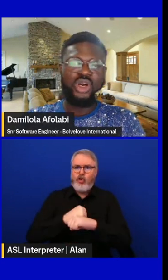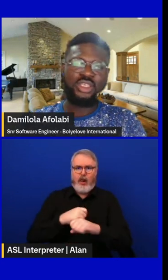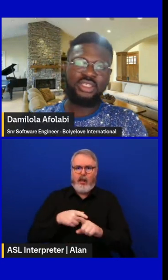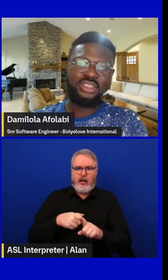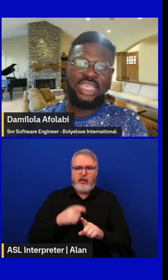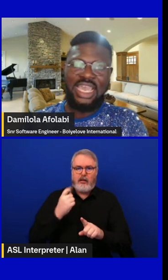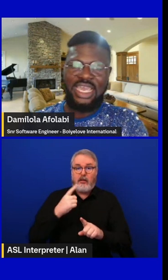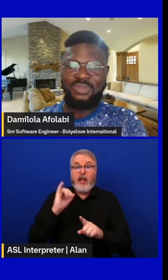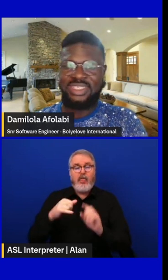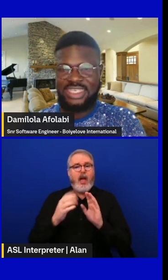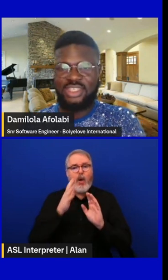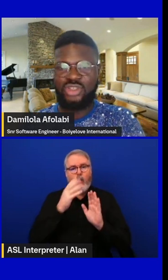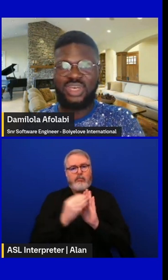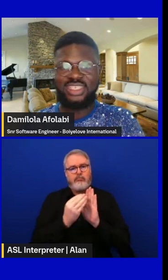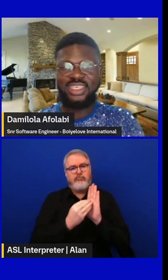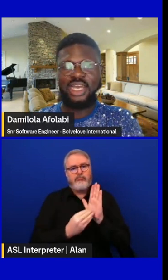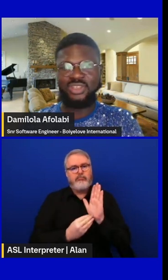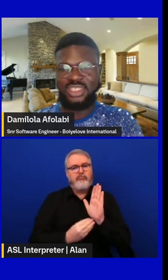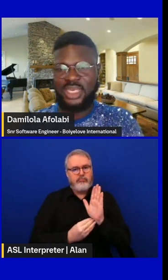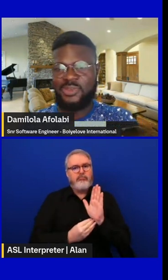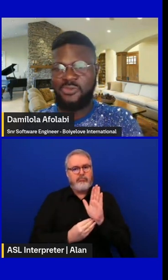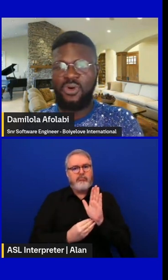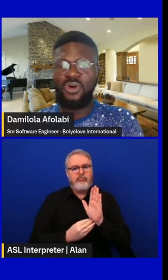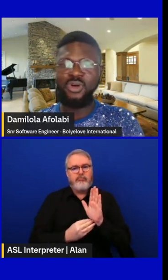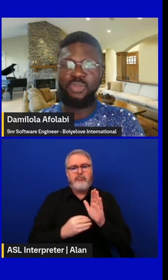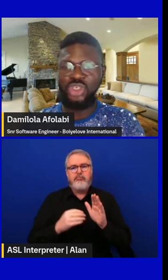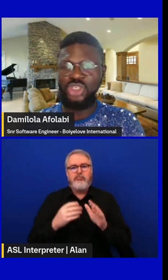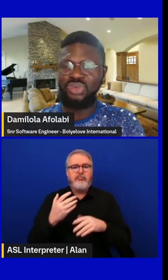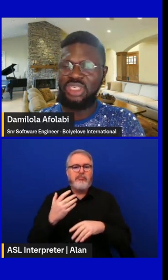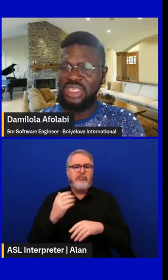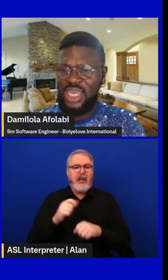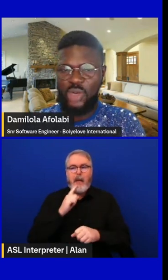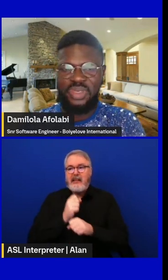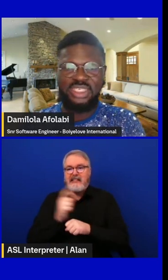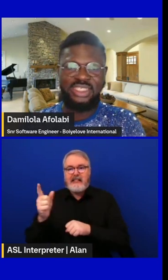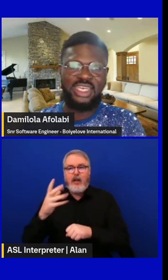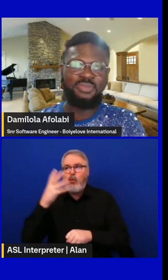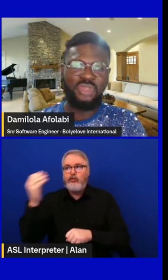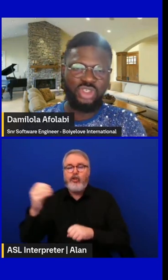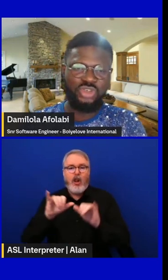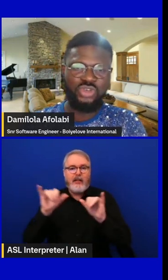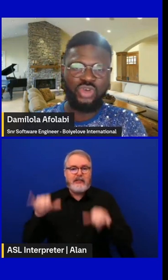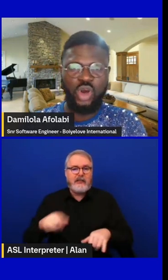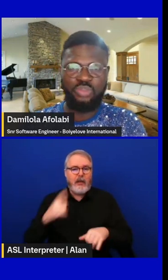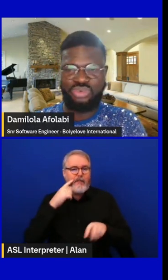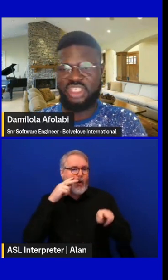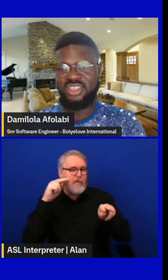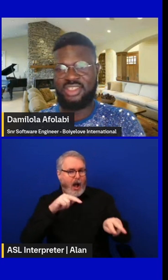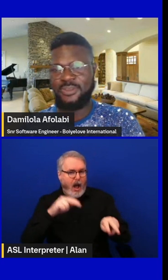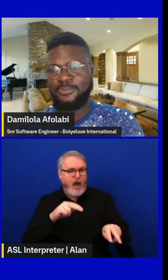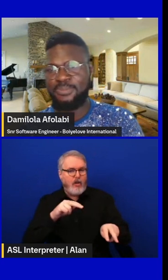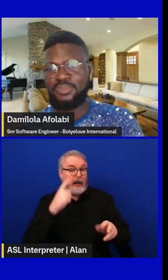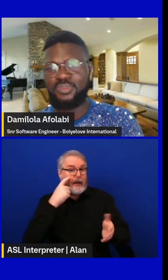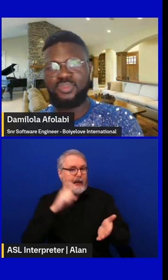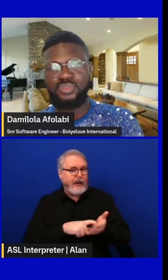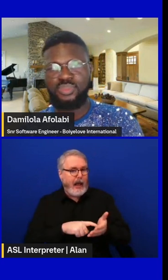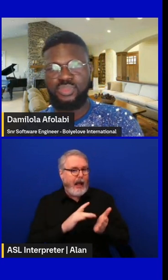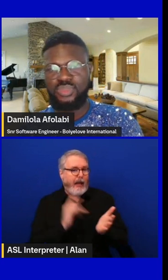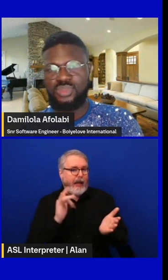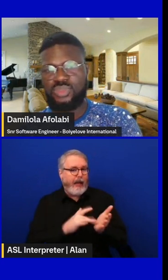These logs can be sent to external systems for monitoring, helping detect misuse or breaches.